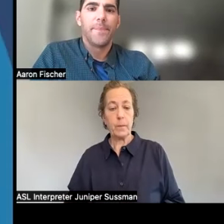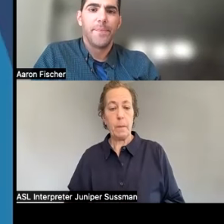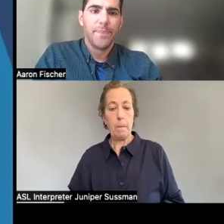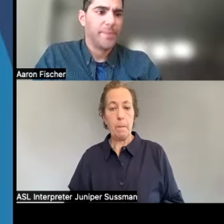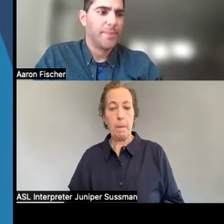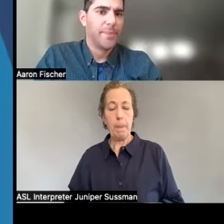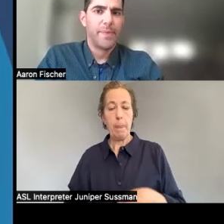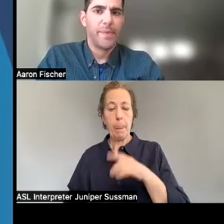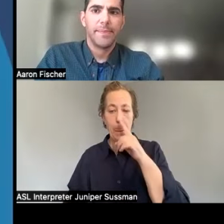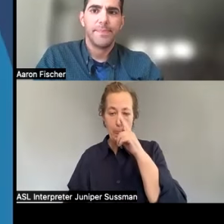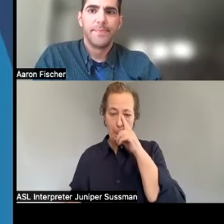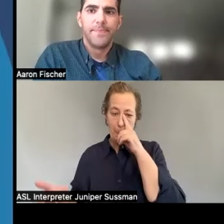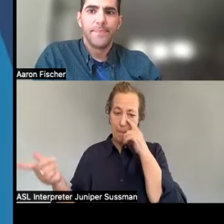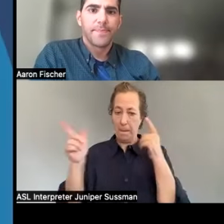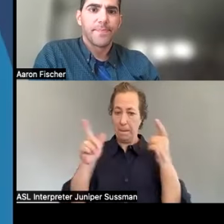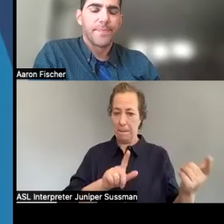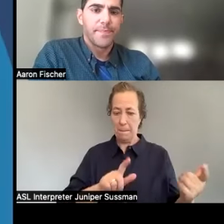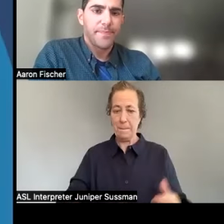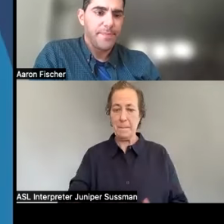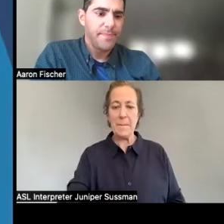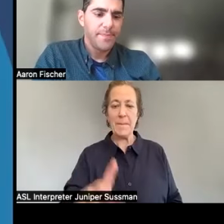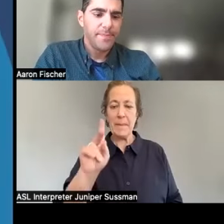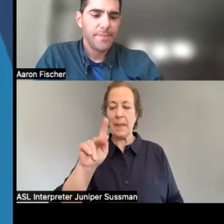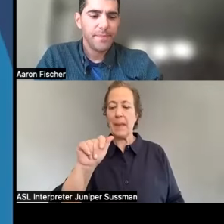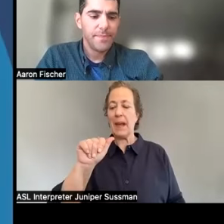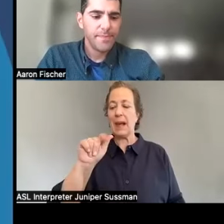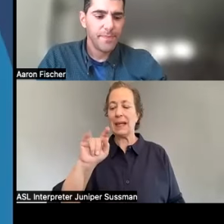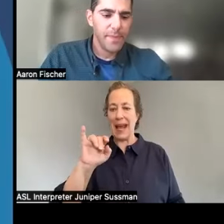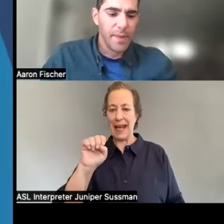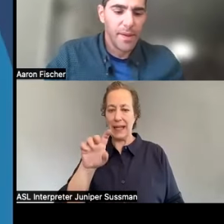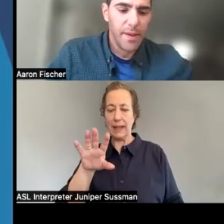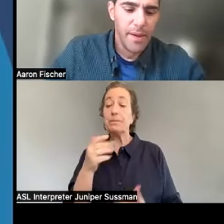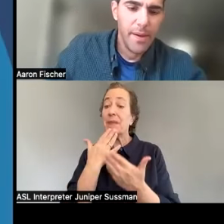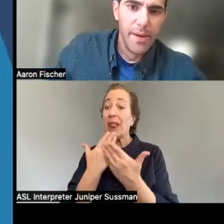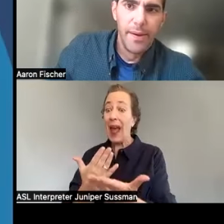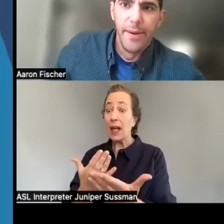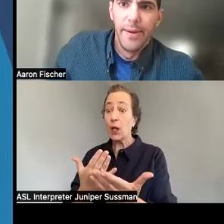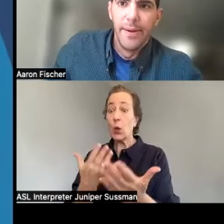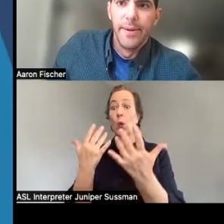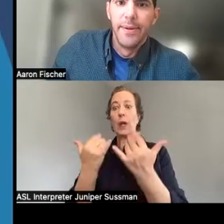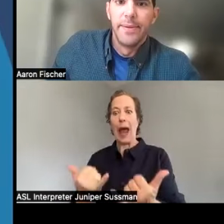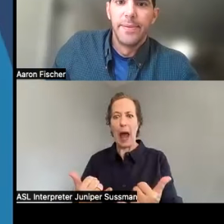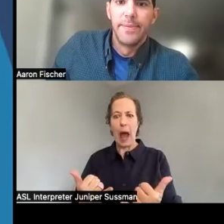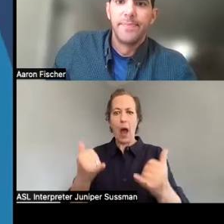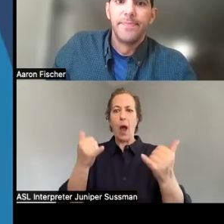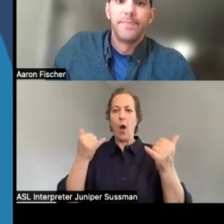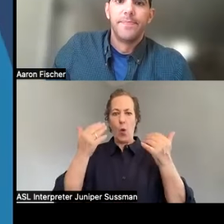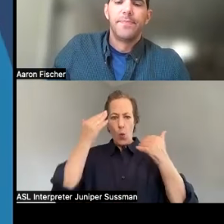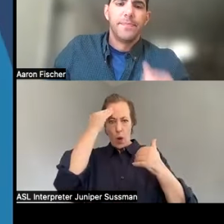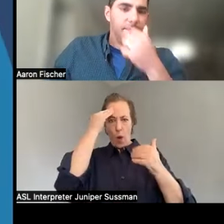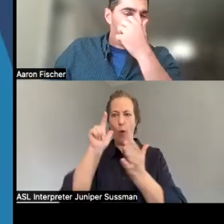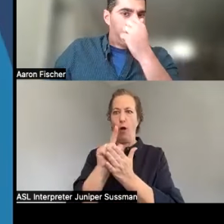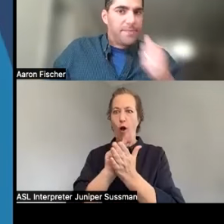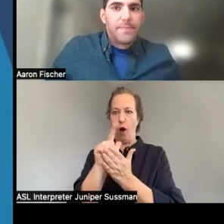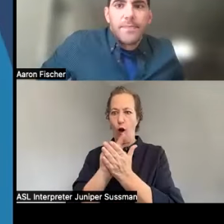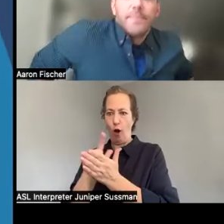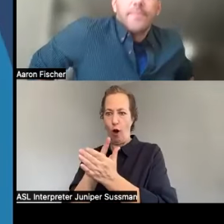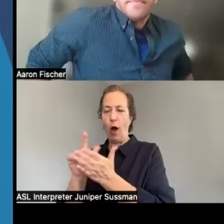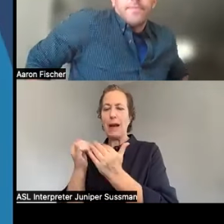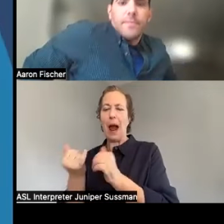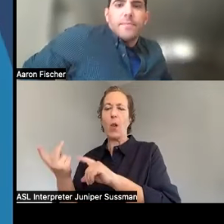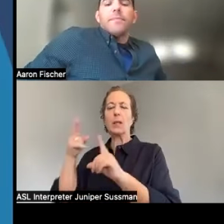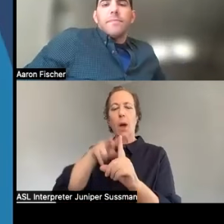Thank you, Erin. So now that we know what the law says and what it requires, let's apply it to some